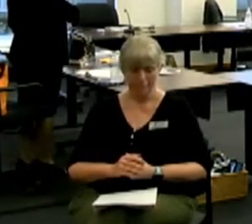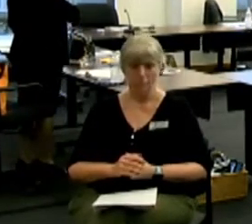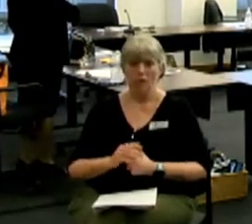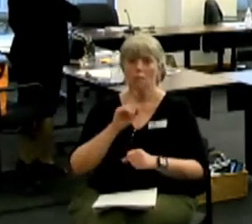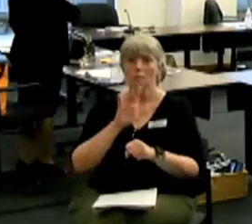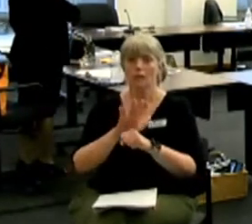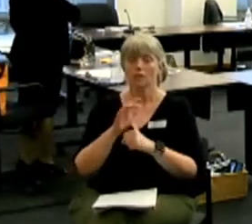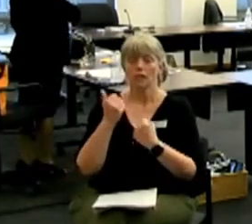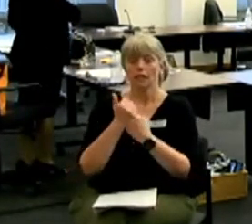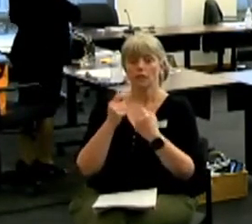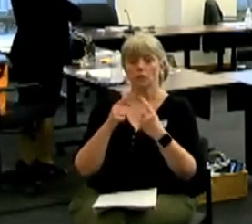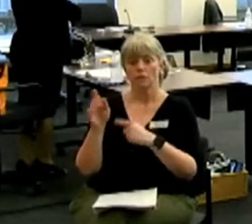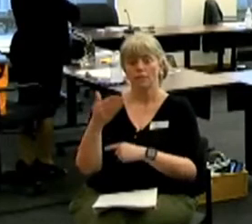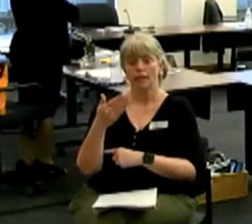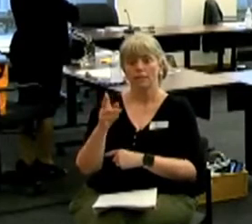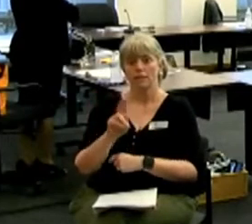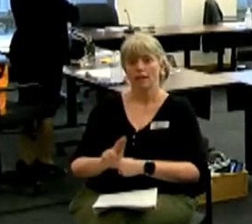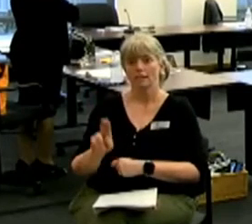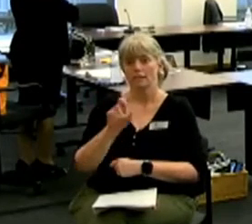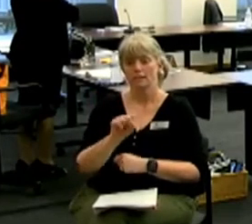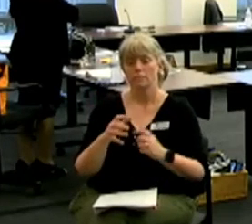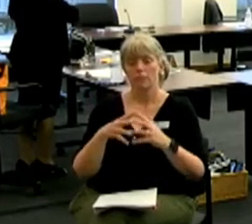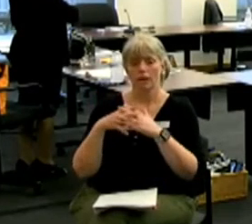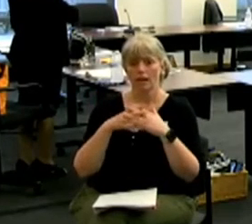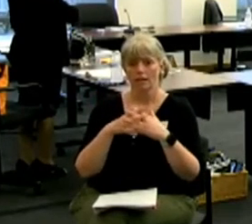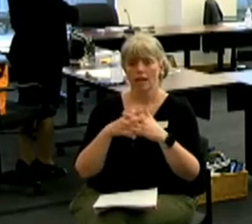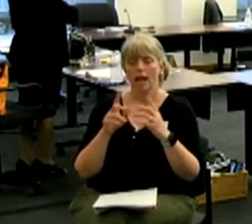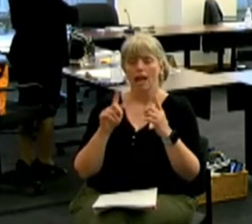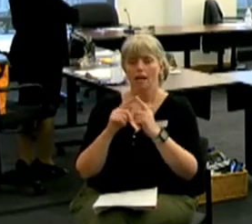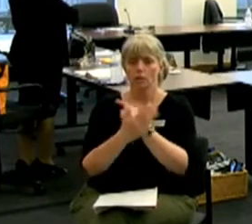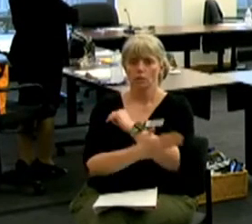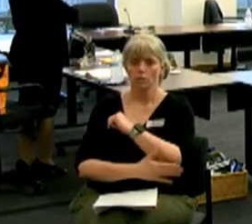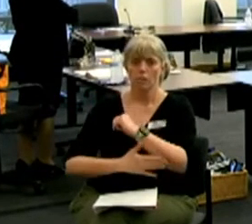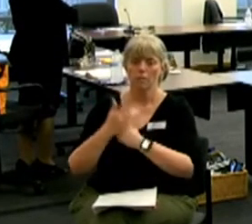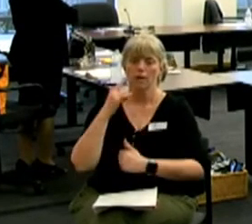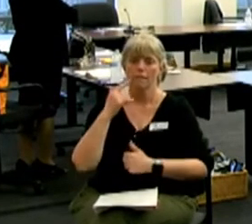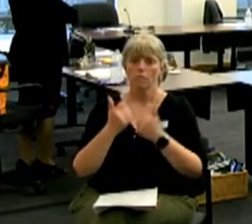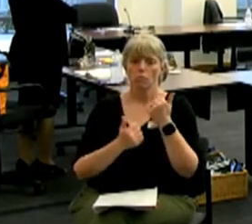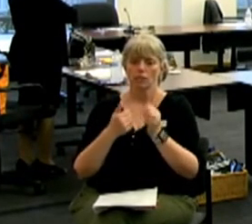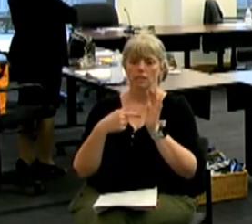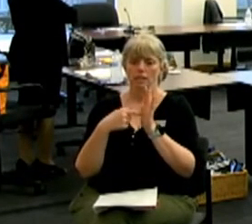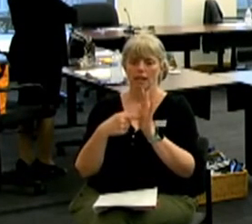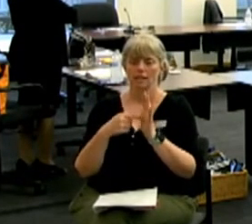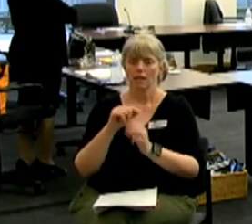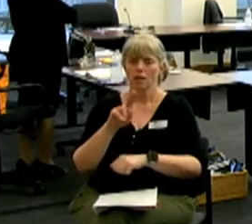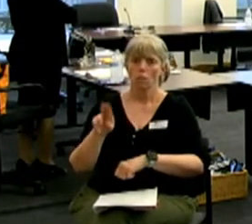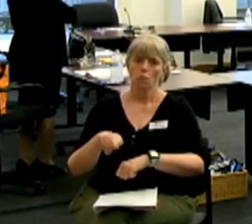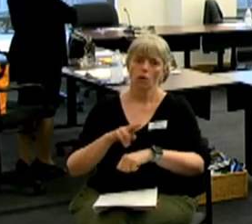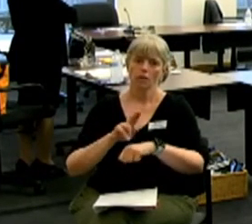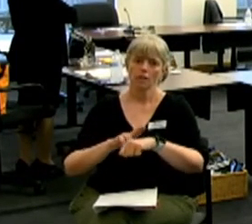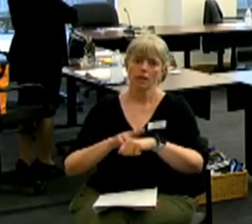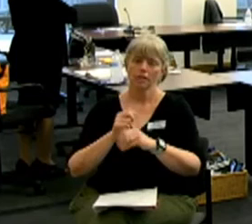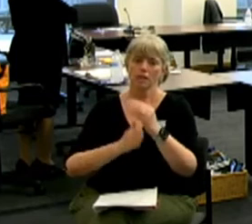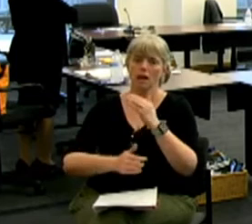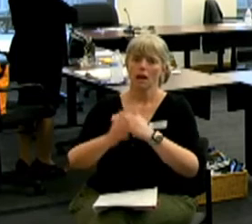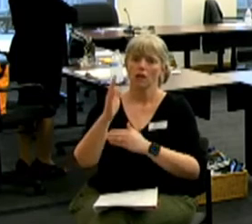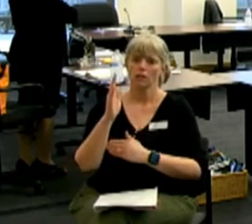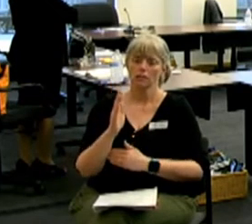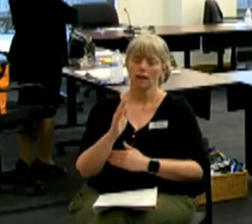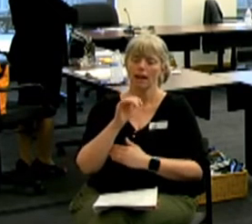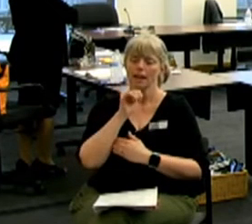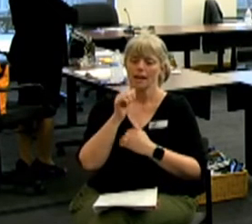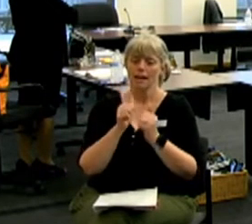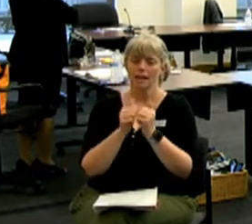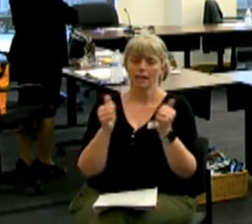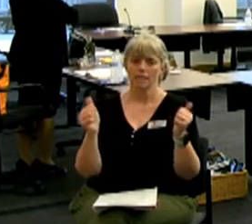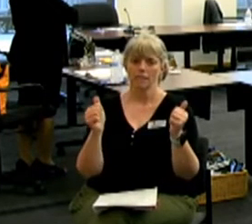Pledge allegiance to the flag of the United States of America, to the republic which stands one nation